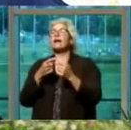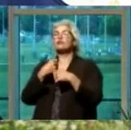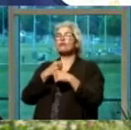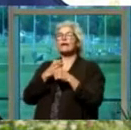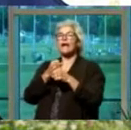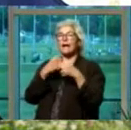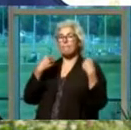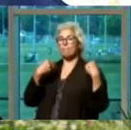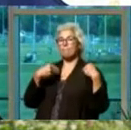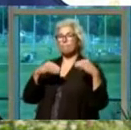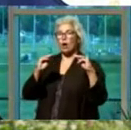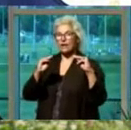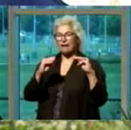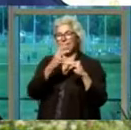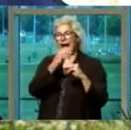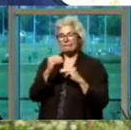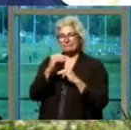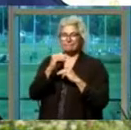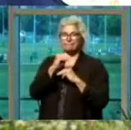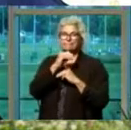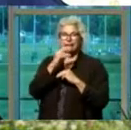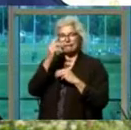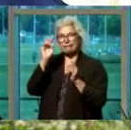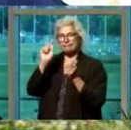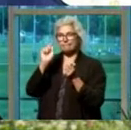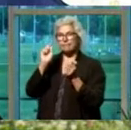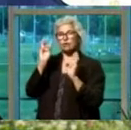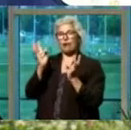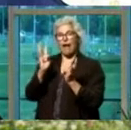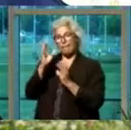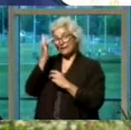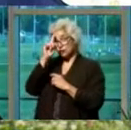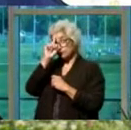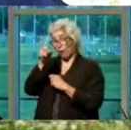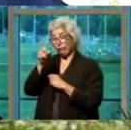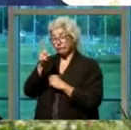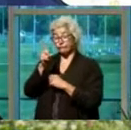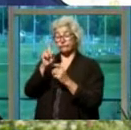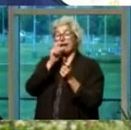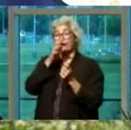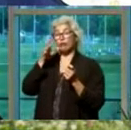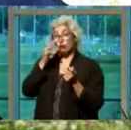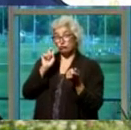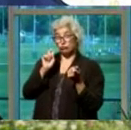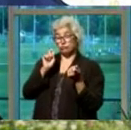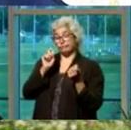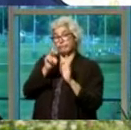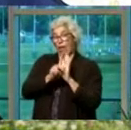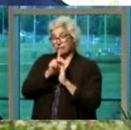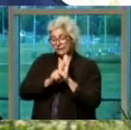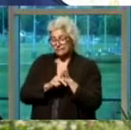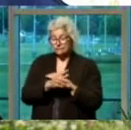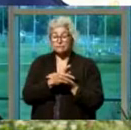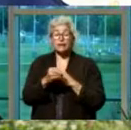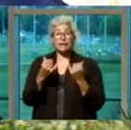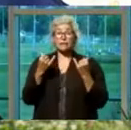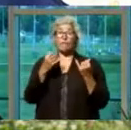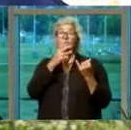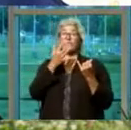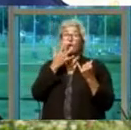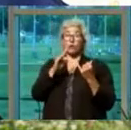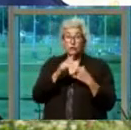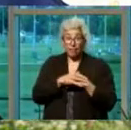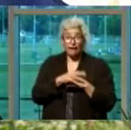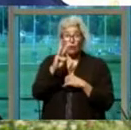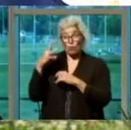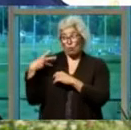embracing climate-smart agricultural practices. Now, fortunately, policymakers in Congress and in Washington,